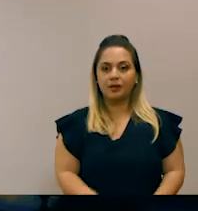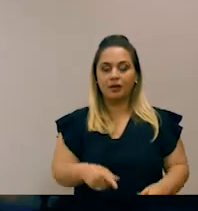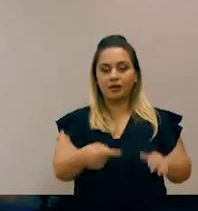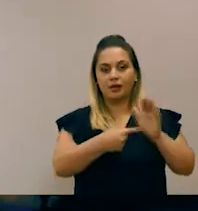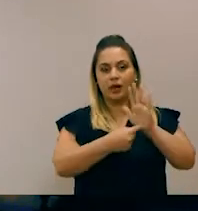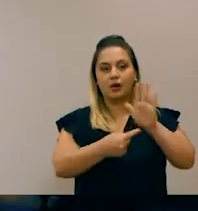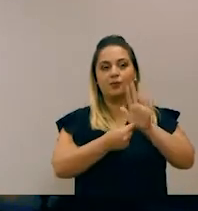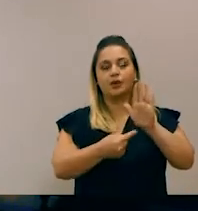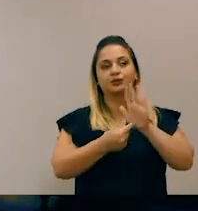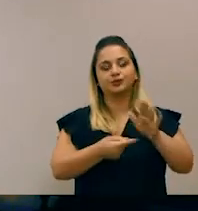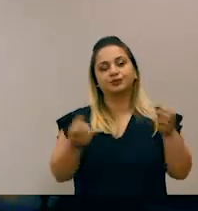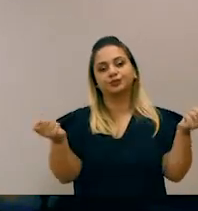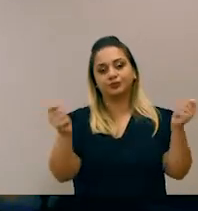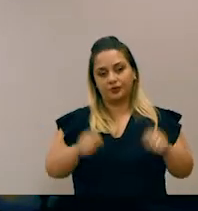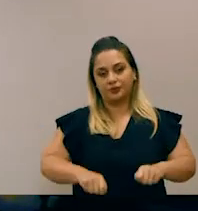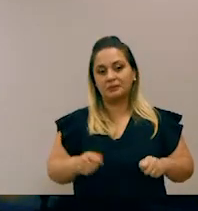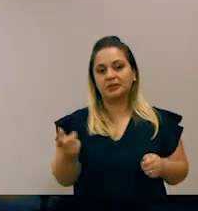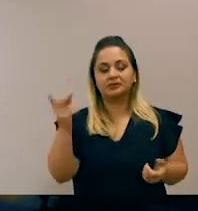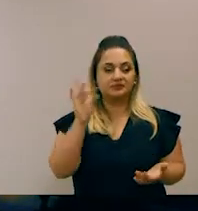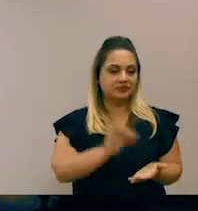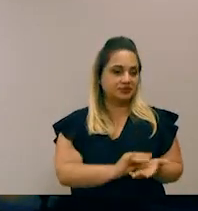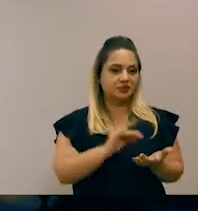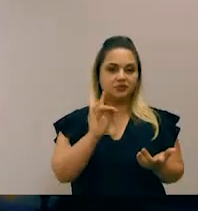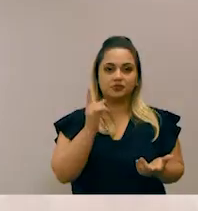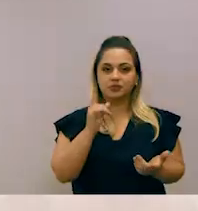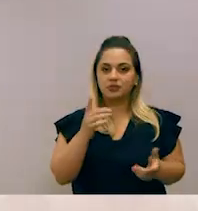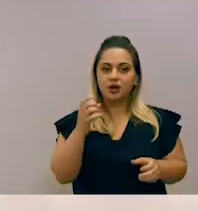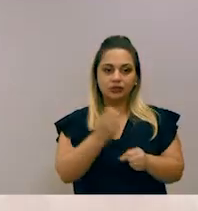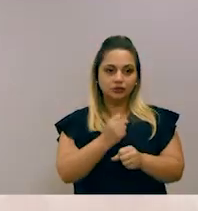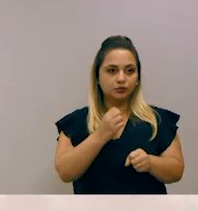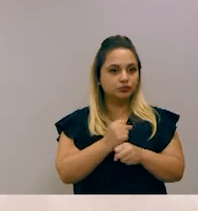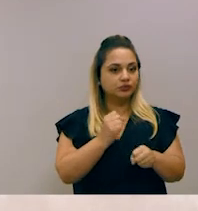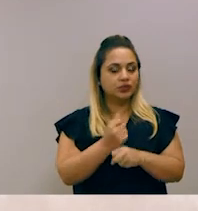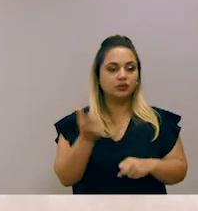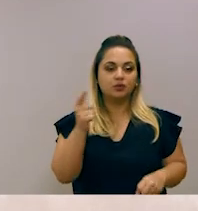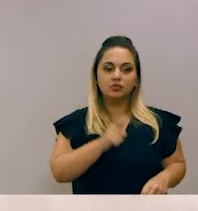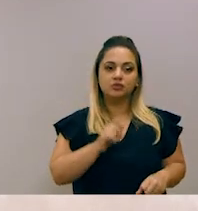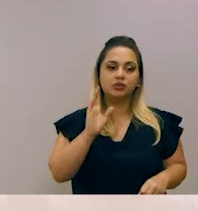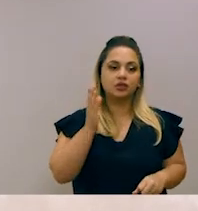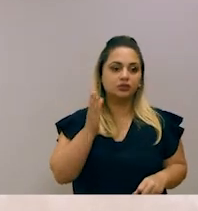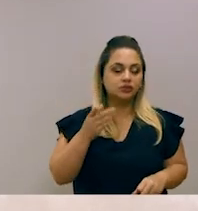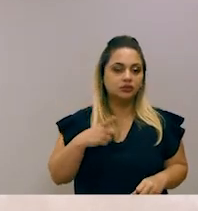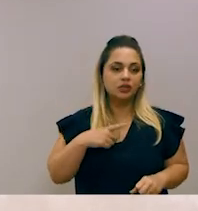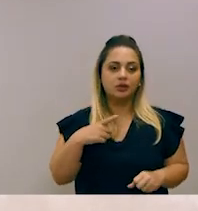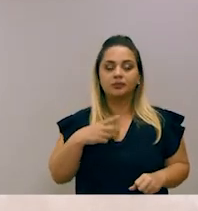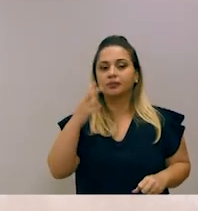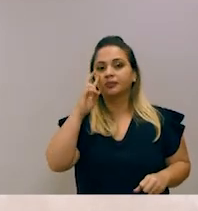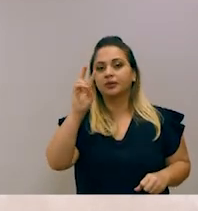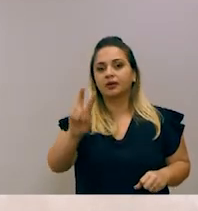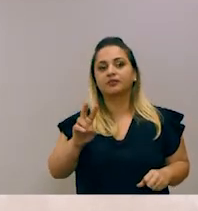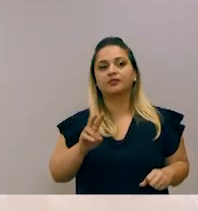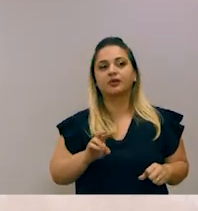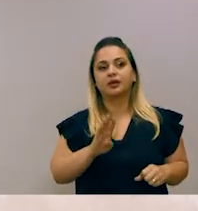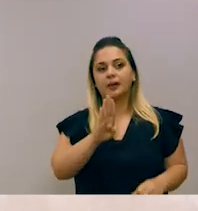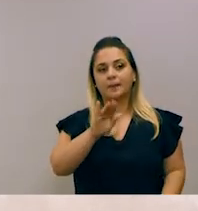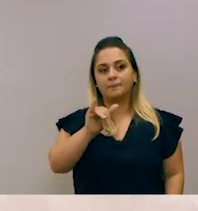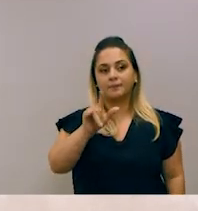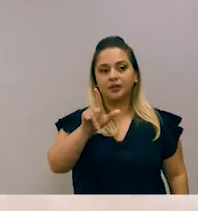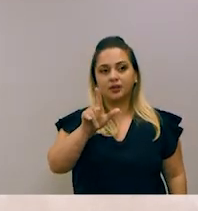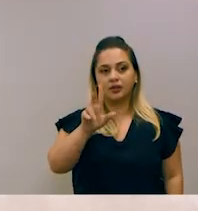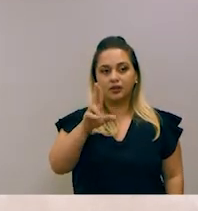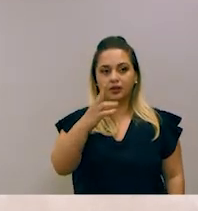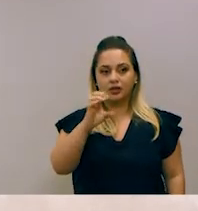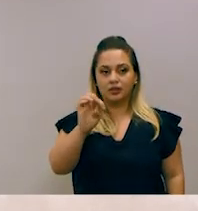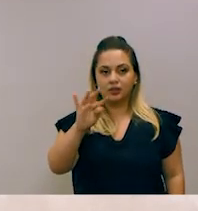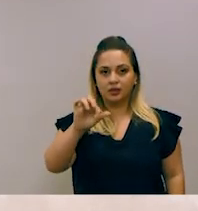Here, I present to you the obtained results. To predict the